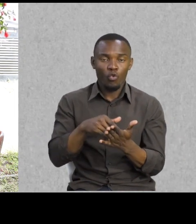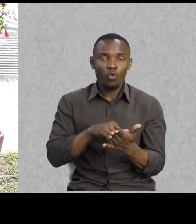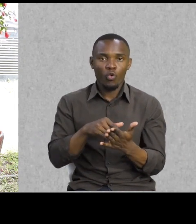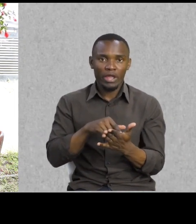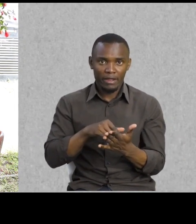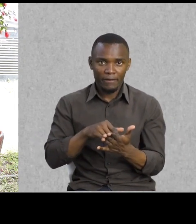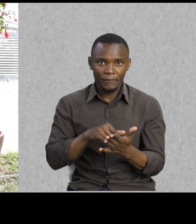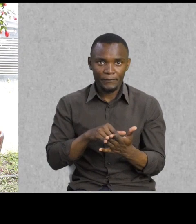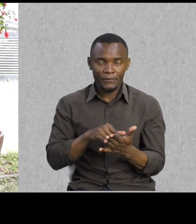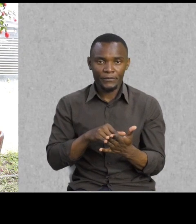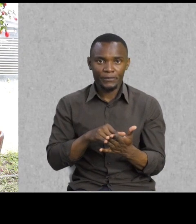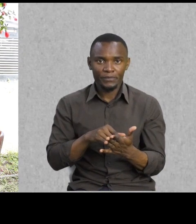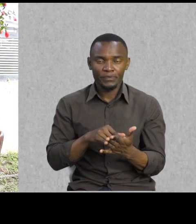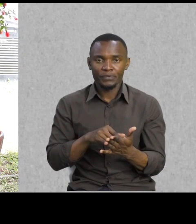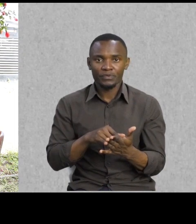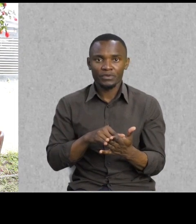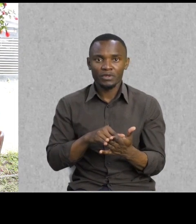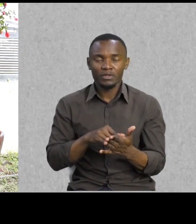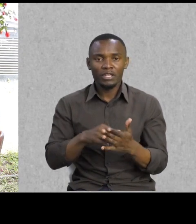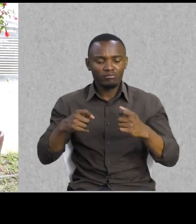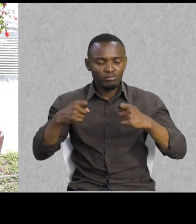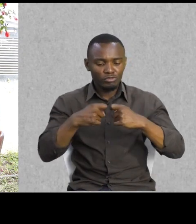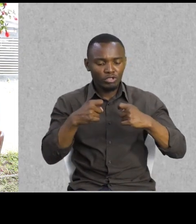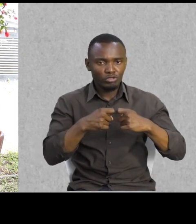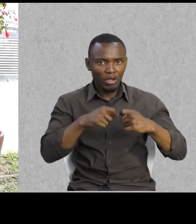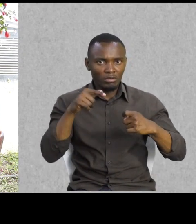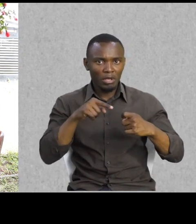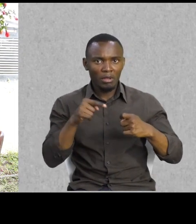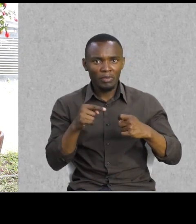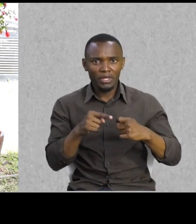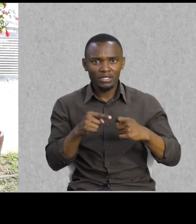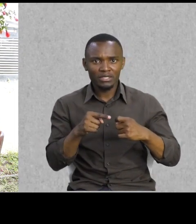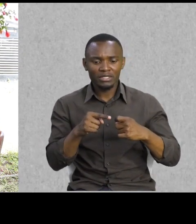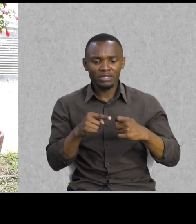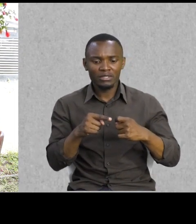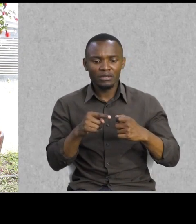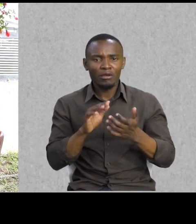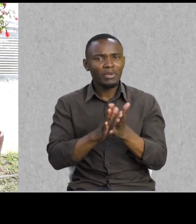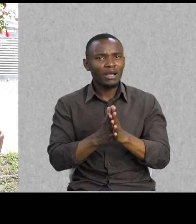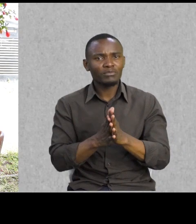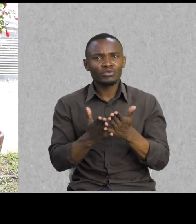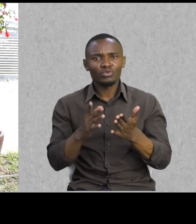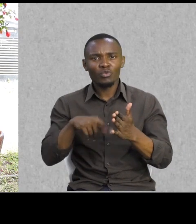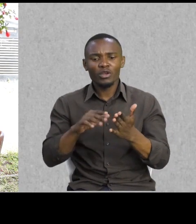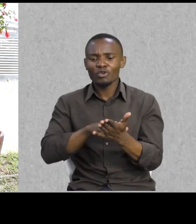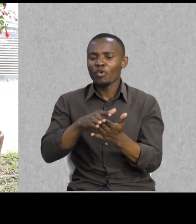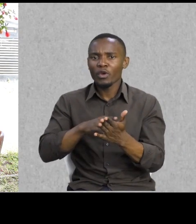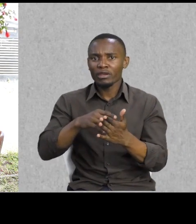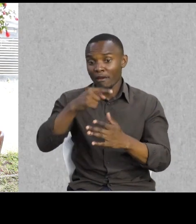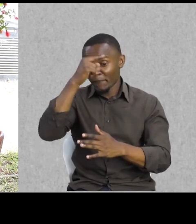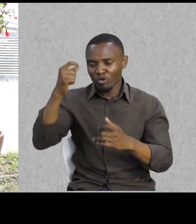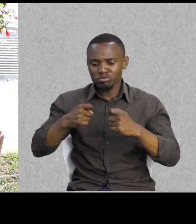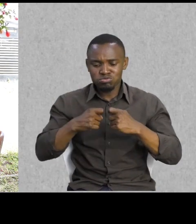As a result, you find out that the joint that is there, it's eaten up because of the friction,